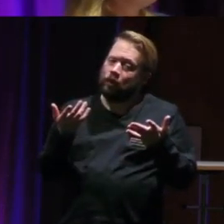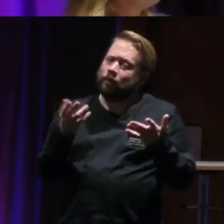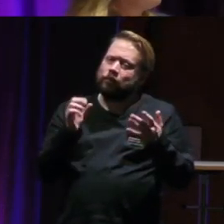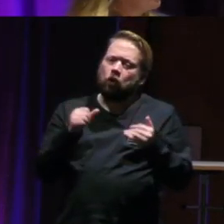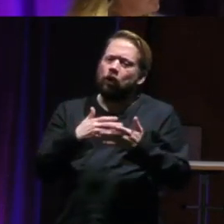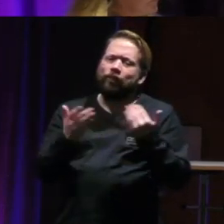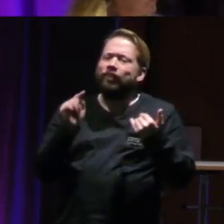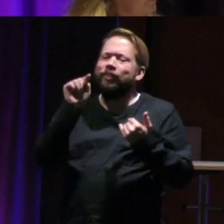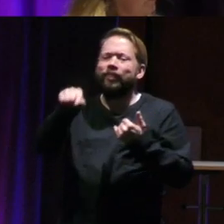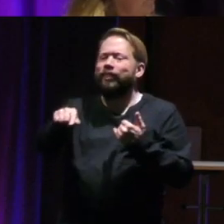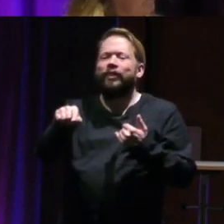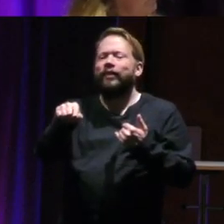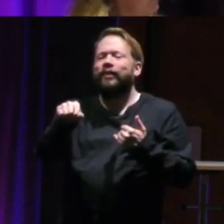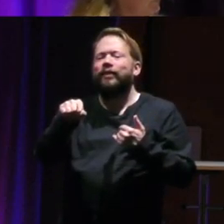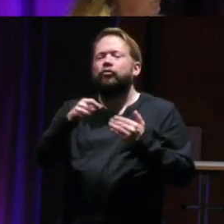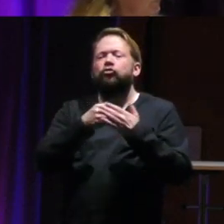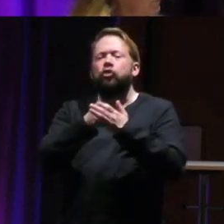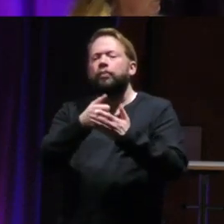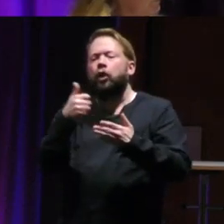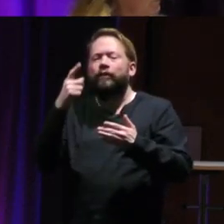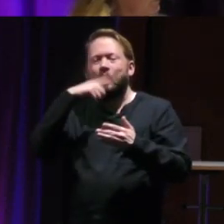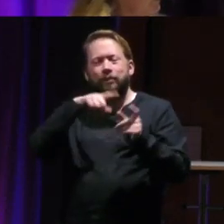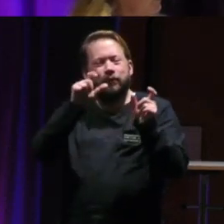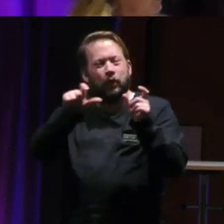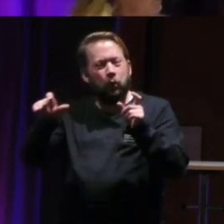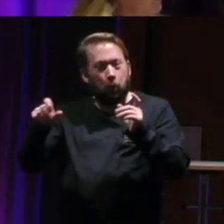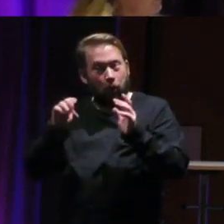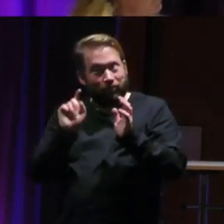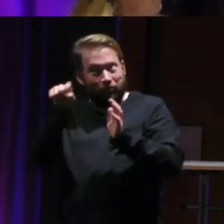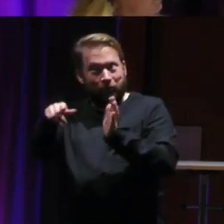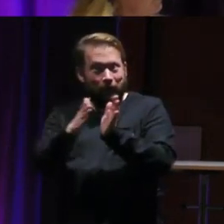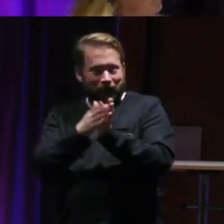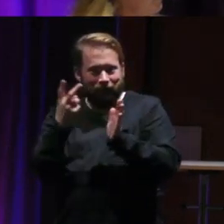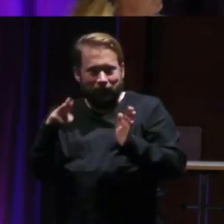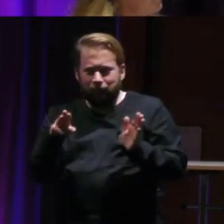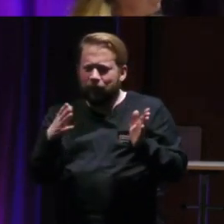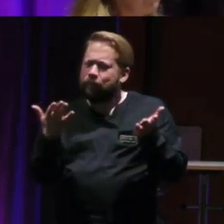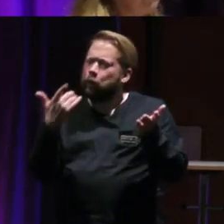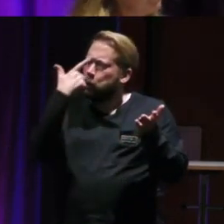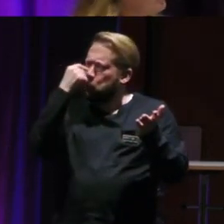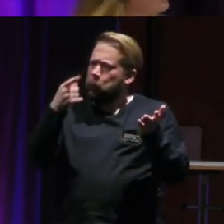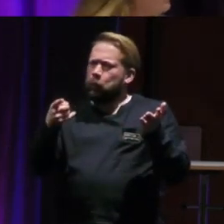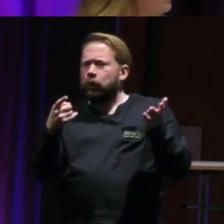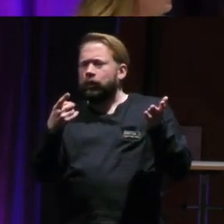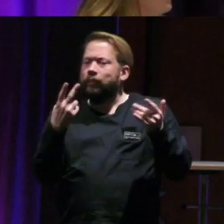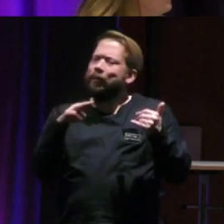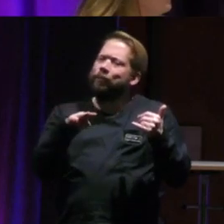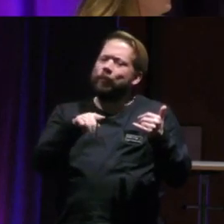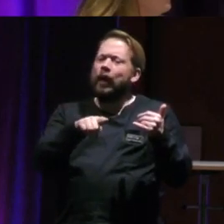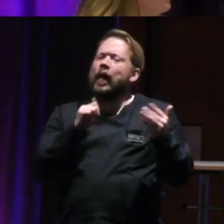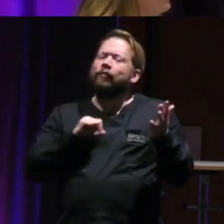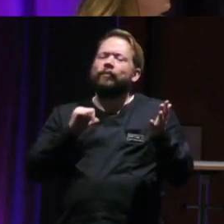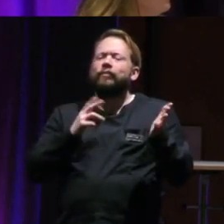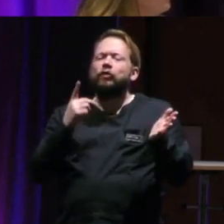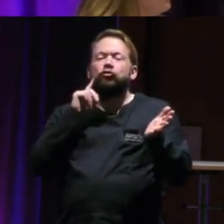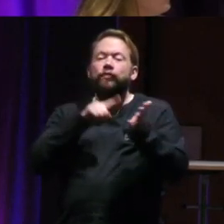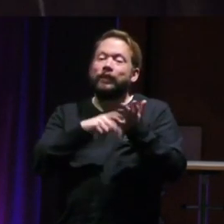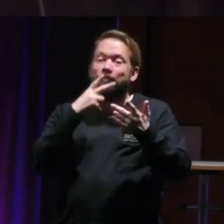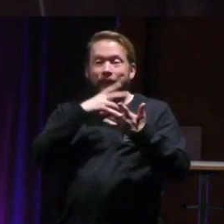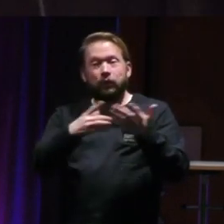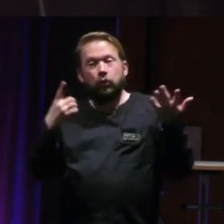some economic boost? Or do you think it would just use to whitewash the Russian state? I think sanctions should be